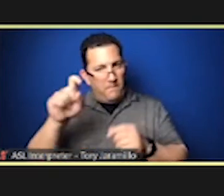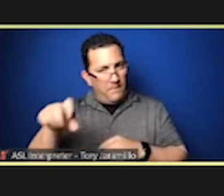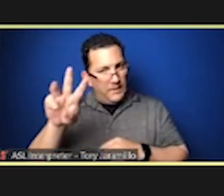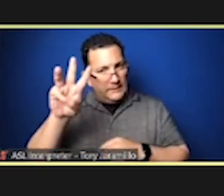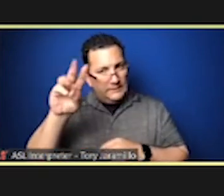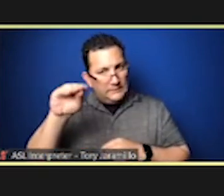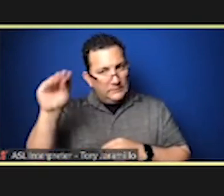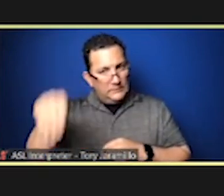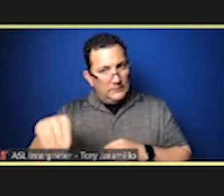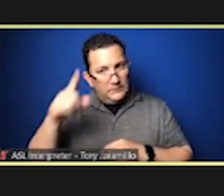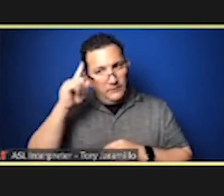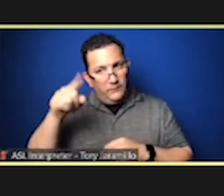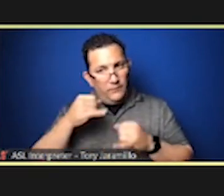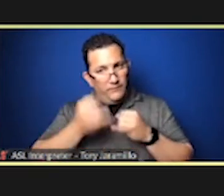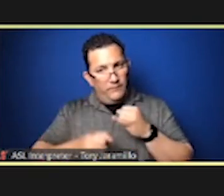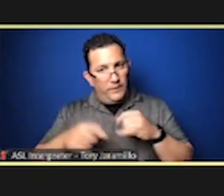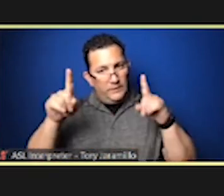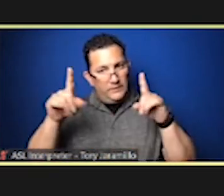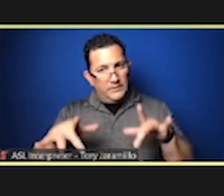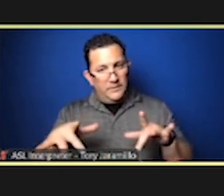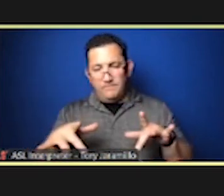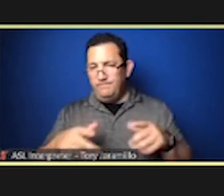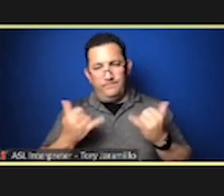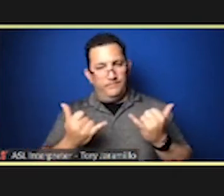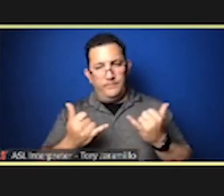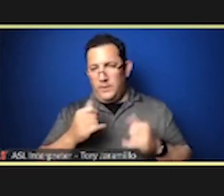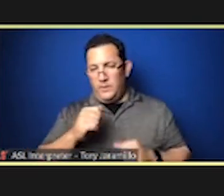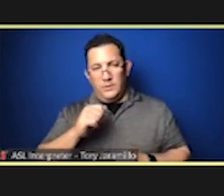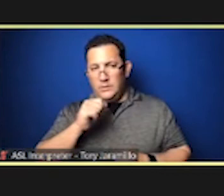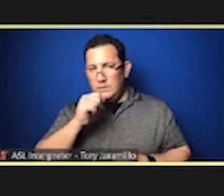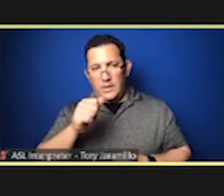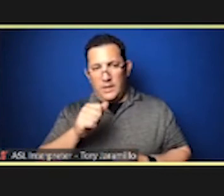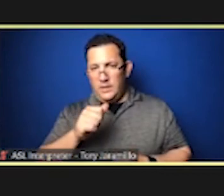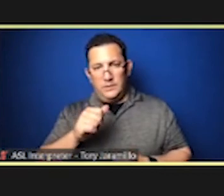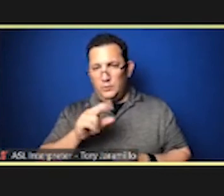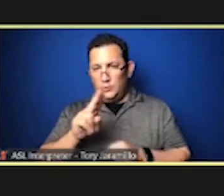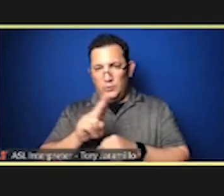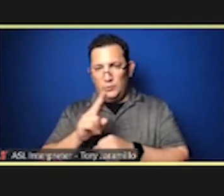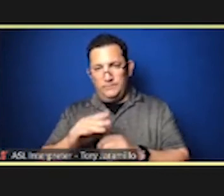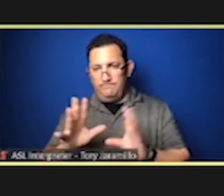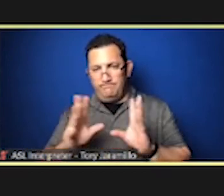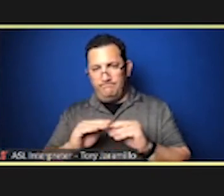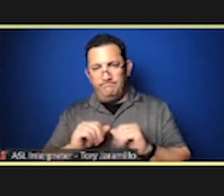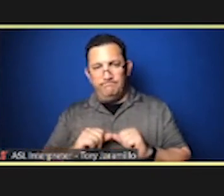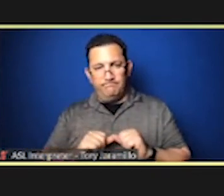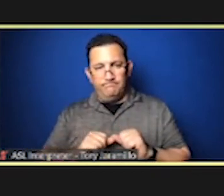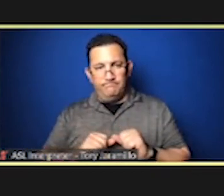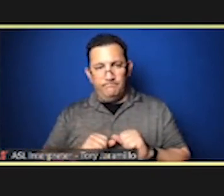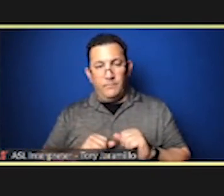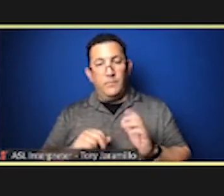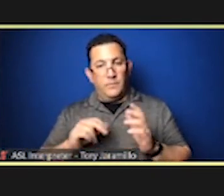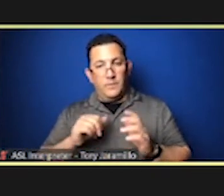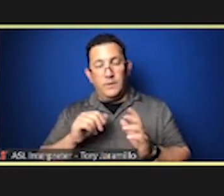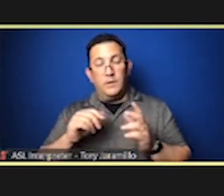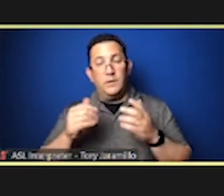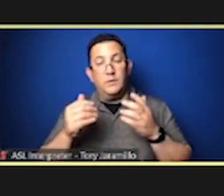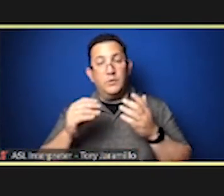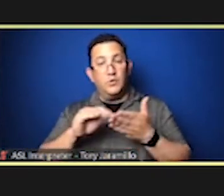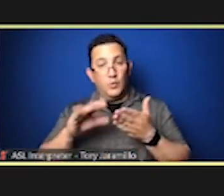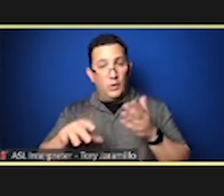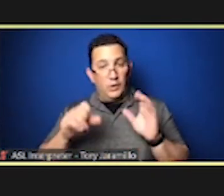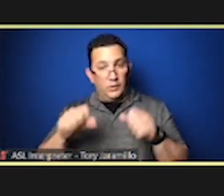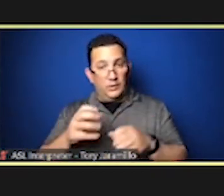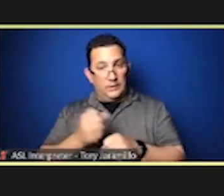on the final exam. This is no longer applying to them. So a student could get